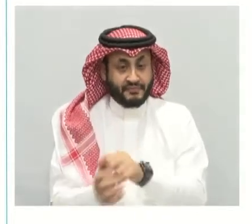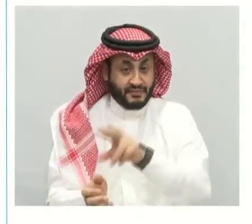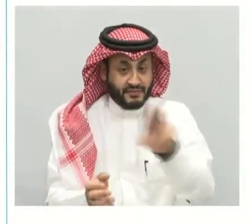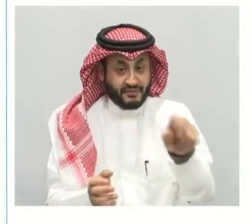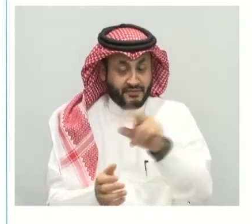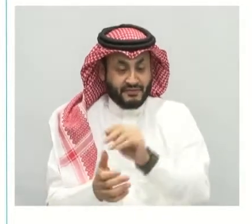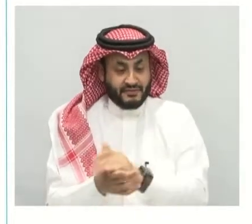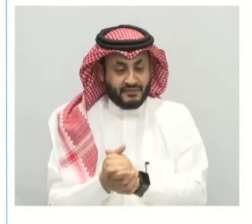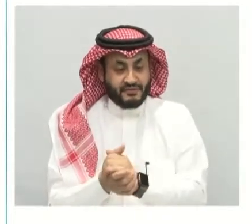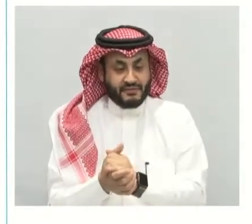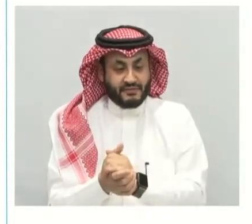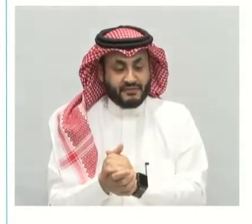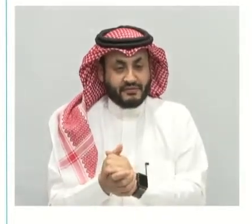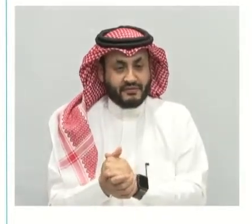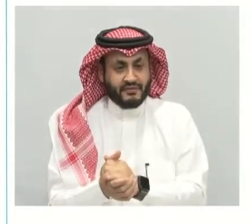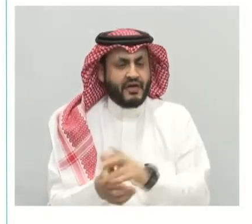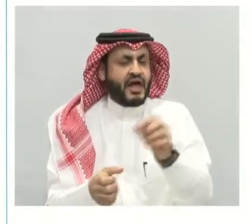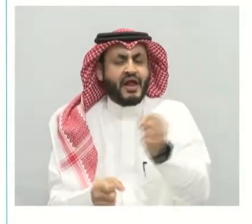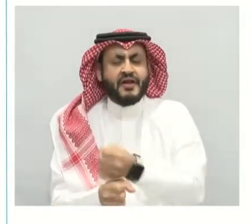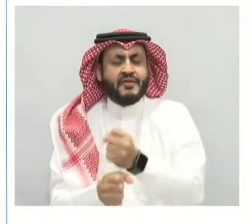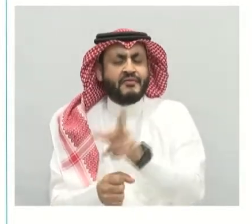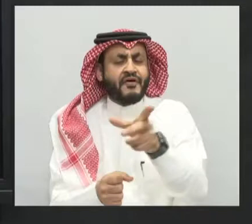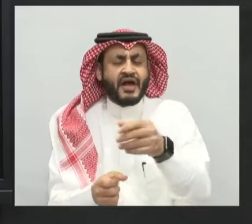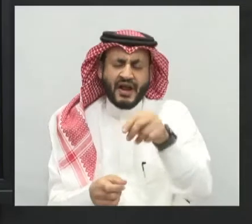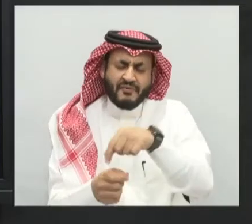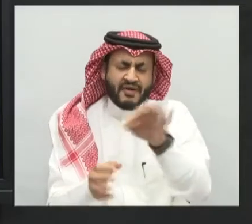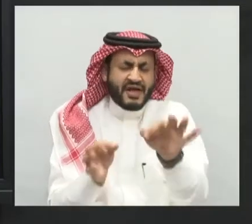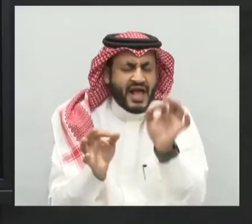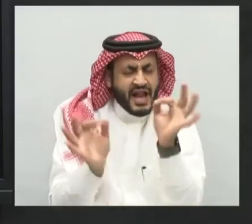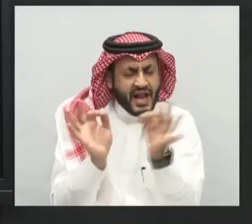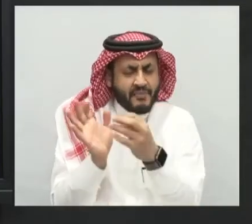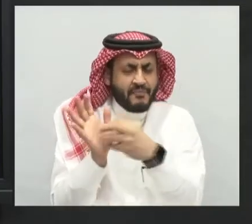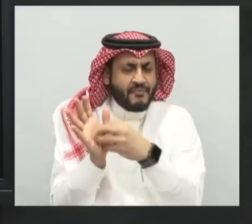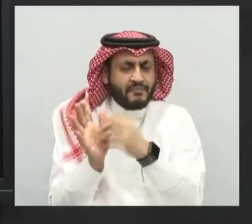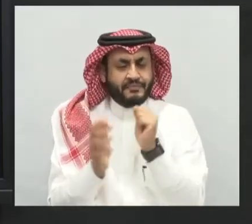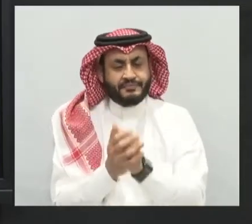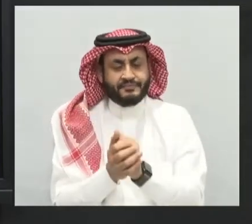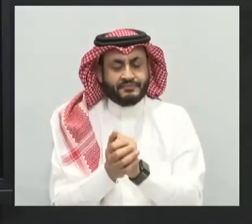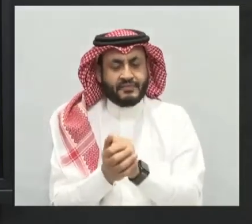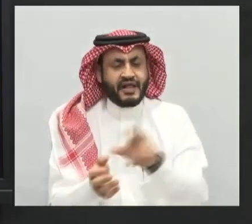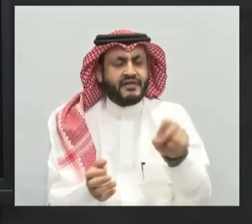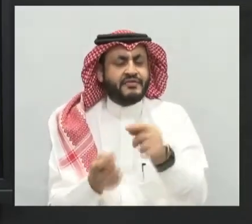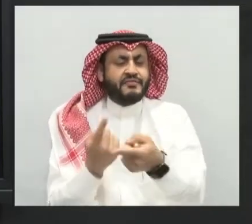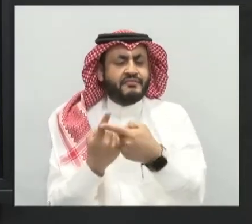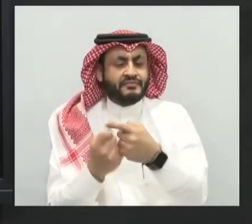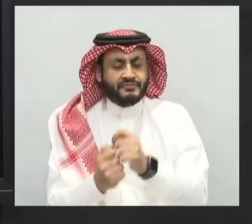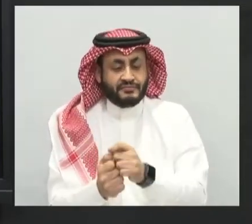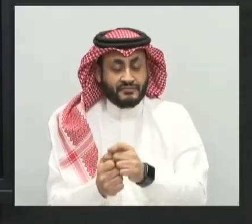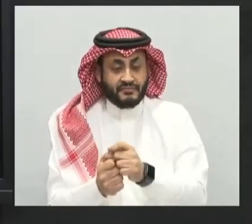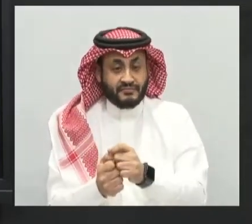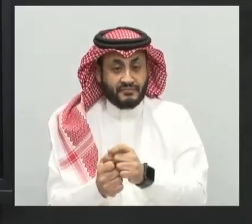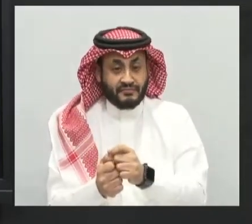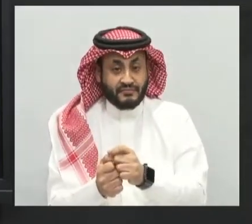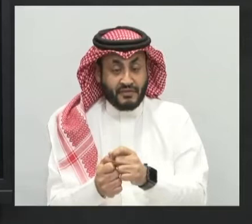about what are the things that you can do at a specific place. For example, the first one here, can I buy a